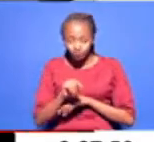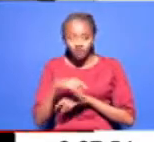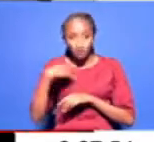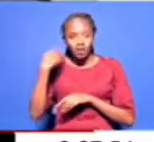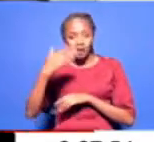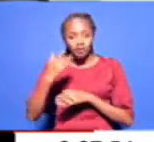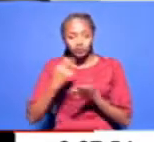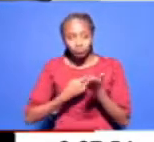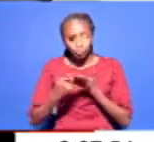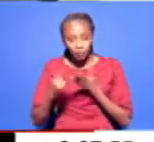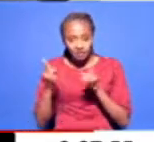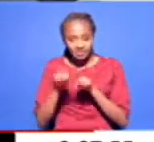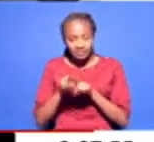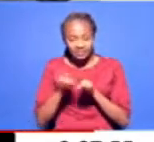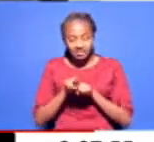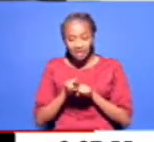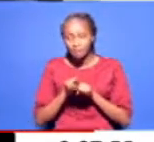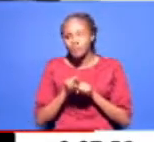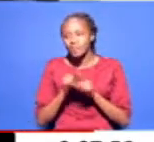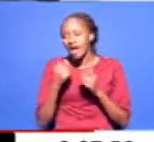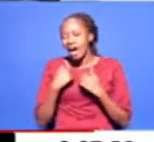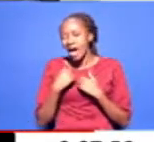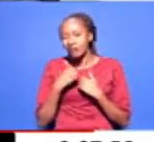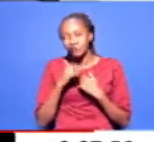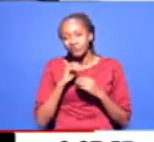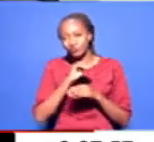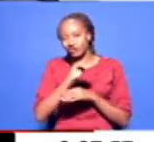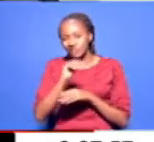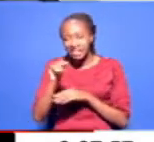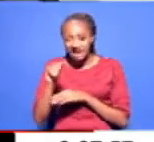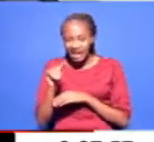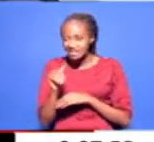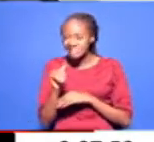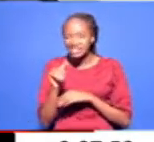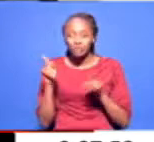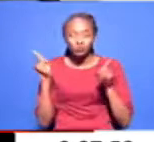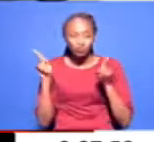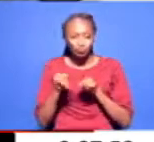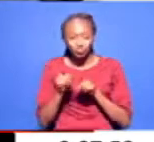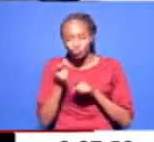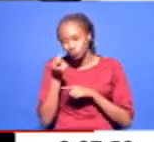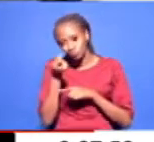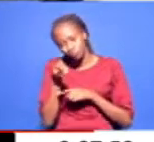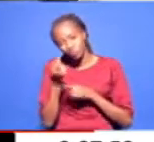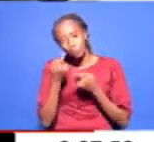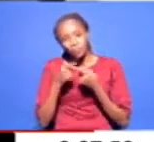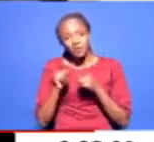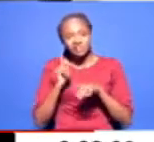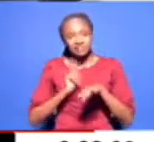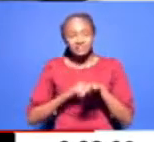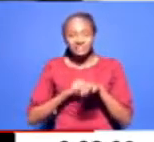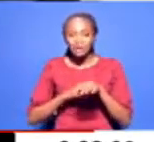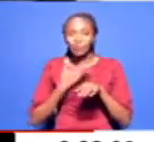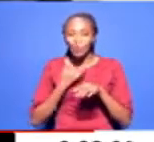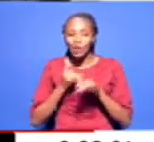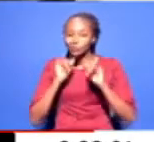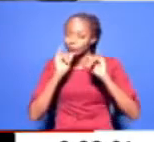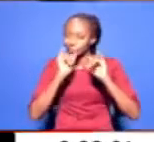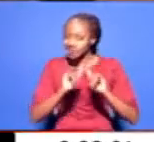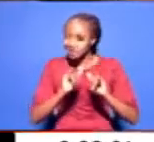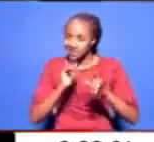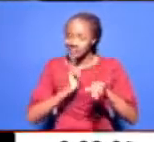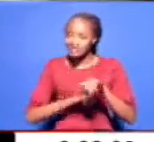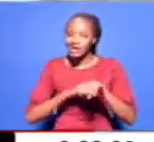allayed fears of fertilizer shortage in the country, saying the government has procured enough fertilizer to last the planting season.